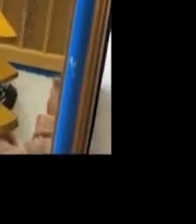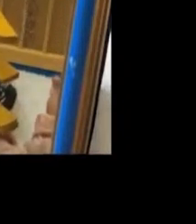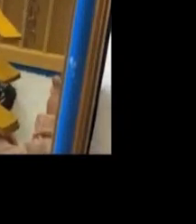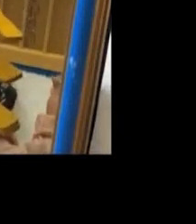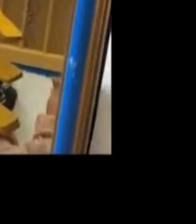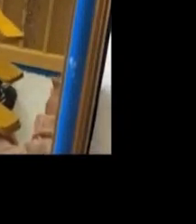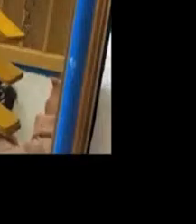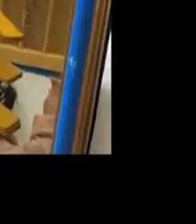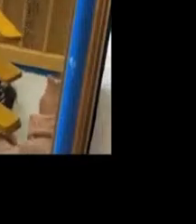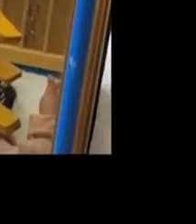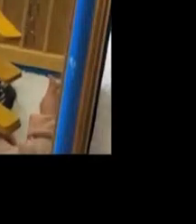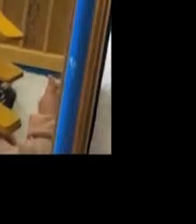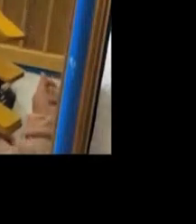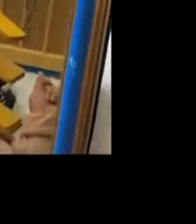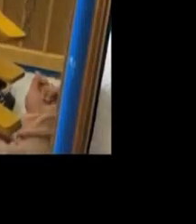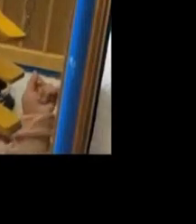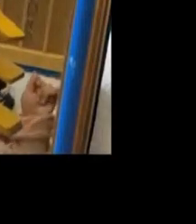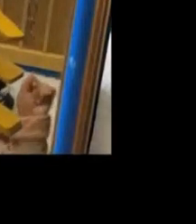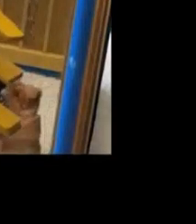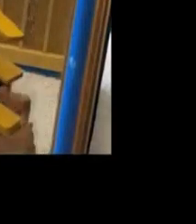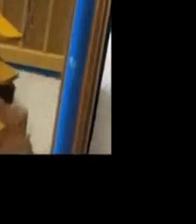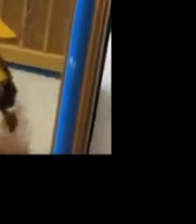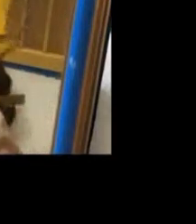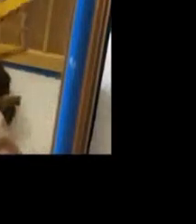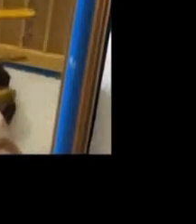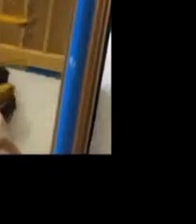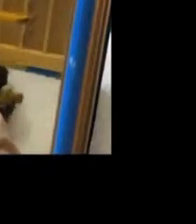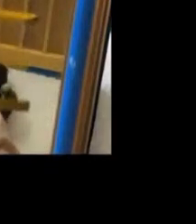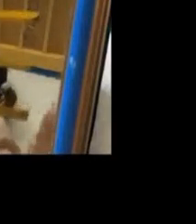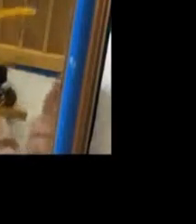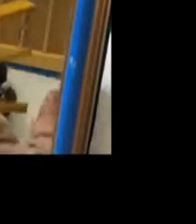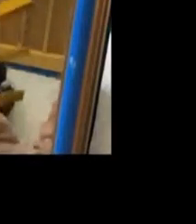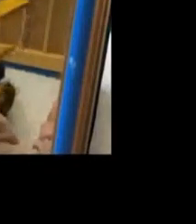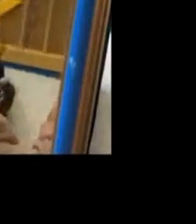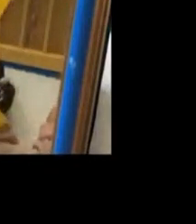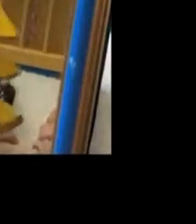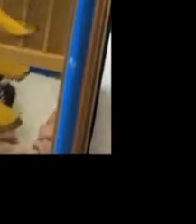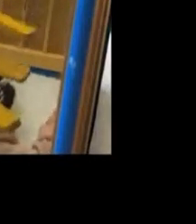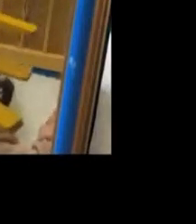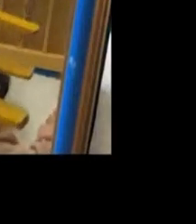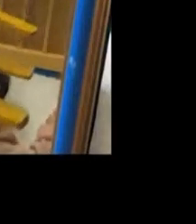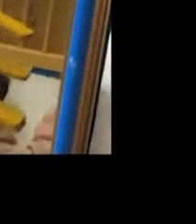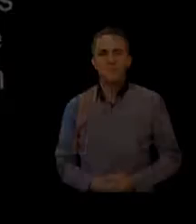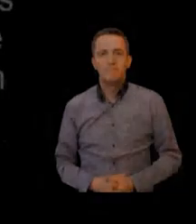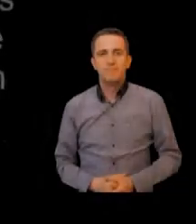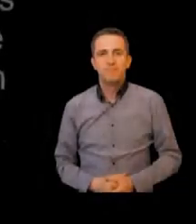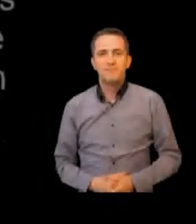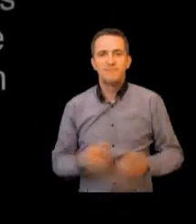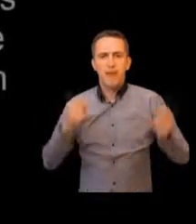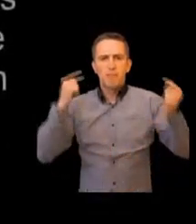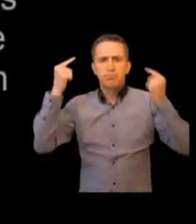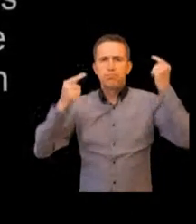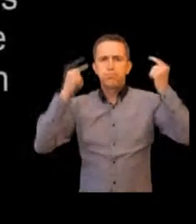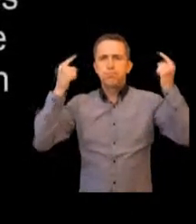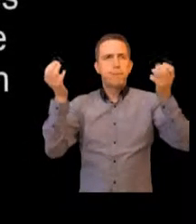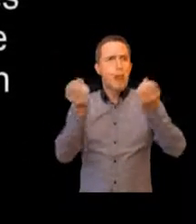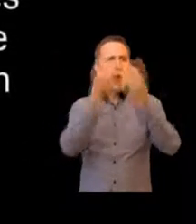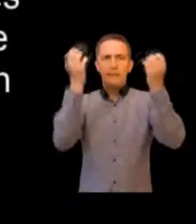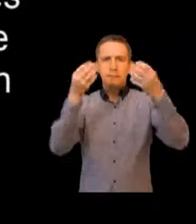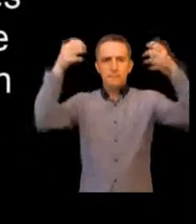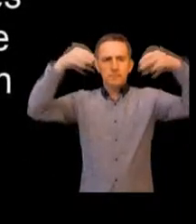And we've just like hung sort of contrast and things, but I don't know, she's not quite as keen on it as what she is on this one.